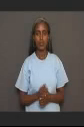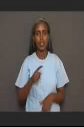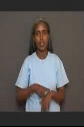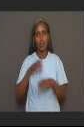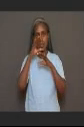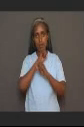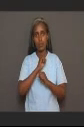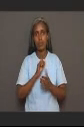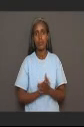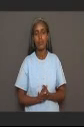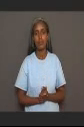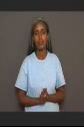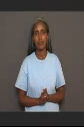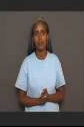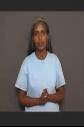Time's up!